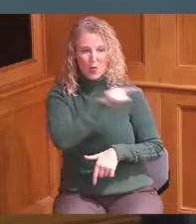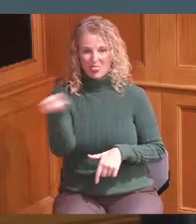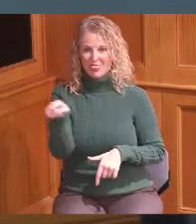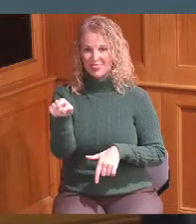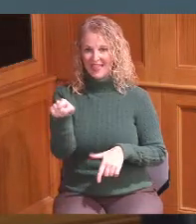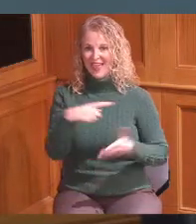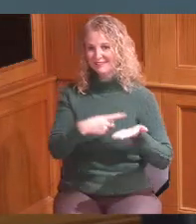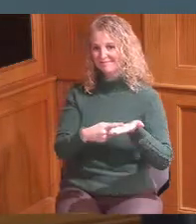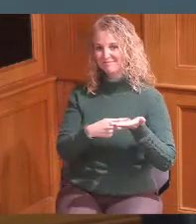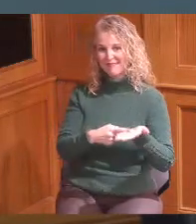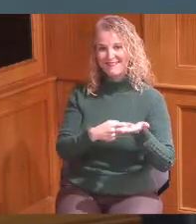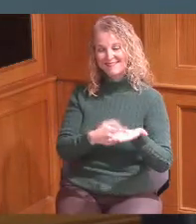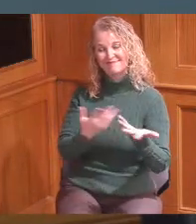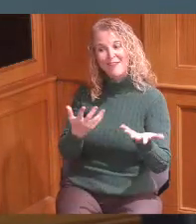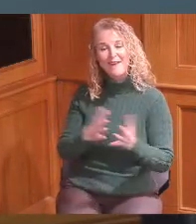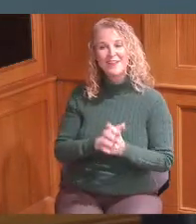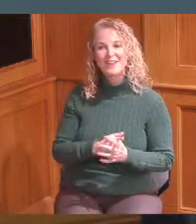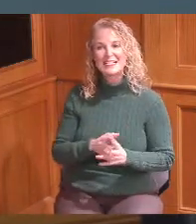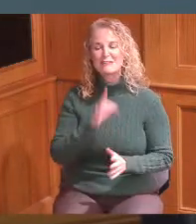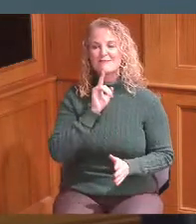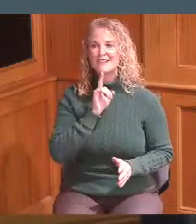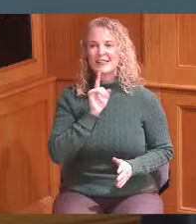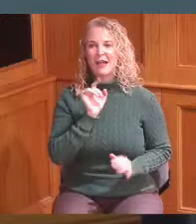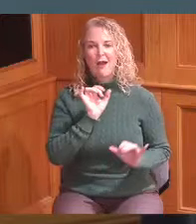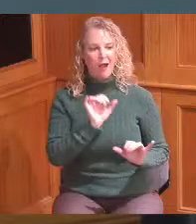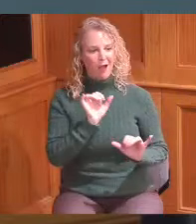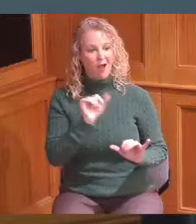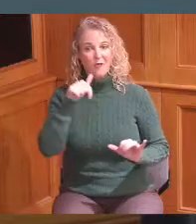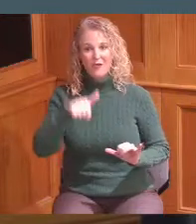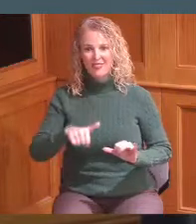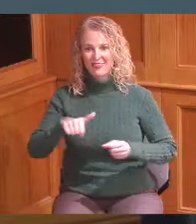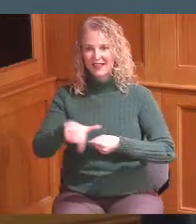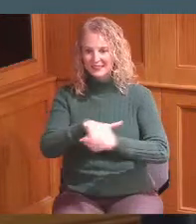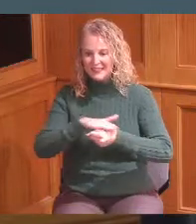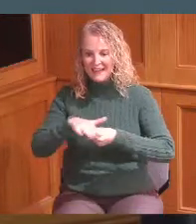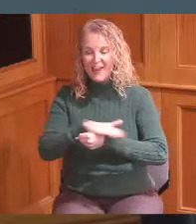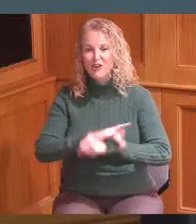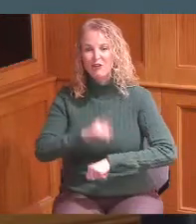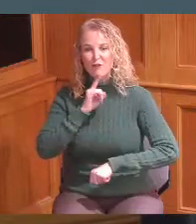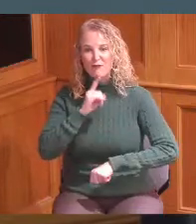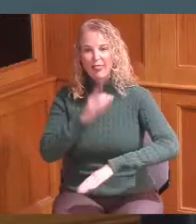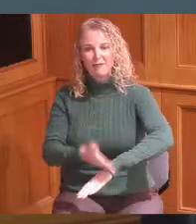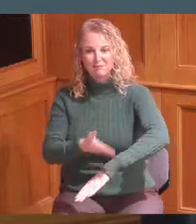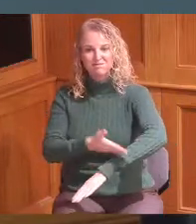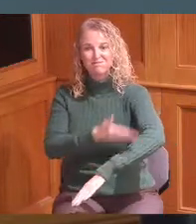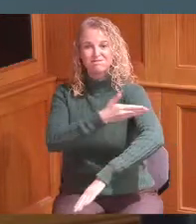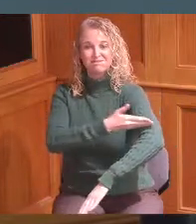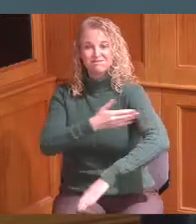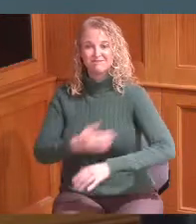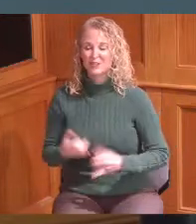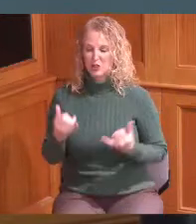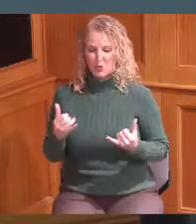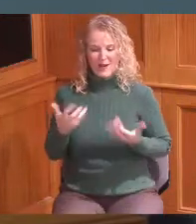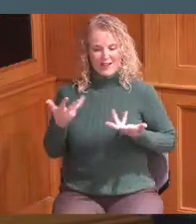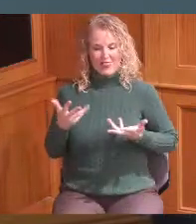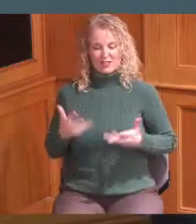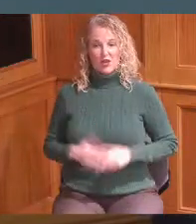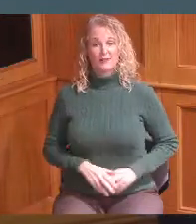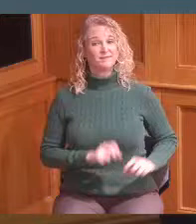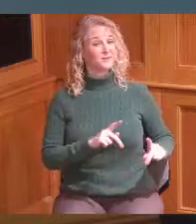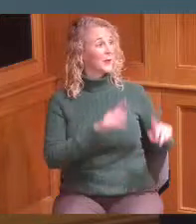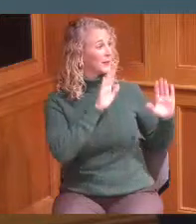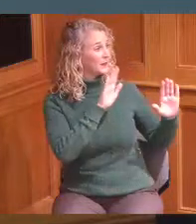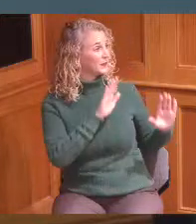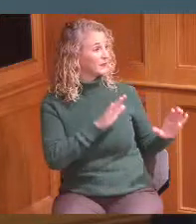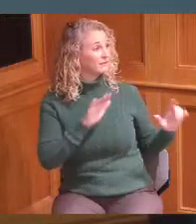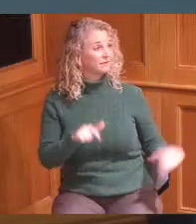did it concisely. And it shows that we're really moving forward in a lot of ways. So right now, that's all I have. Okay, great, thank